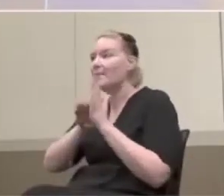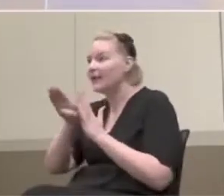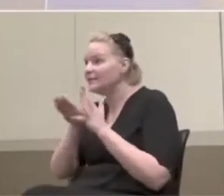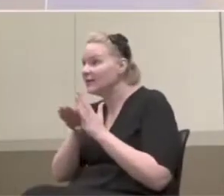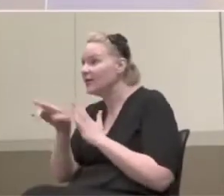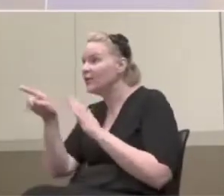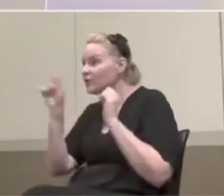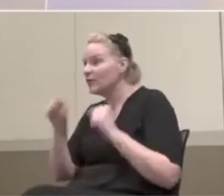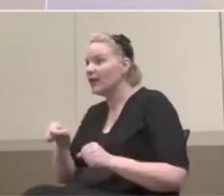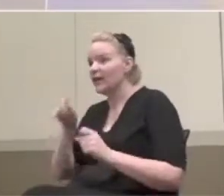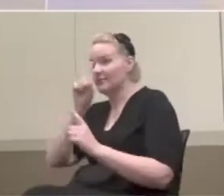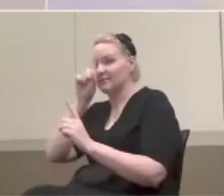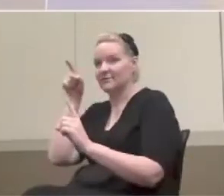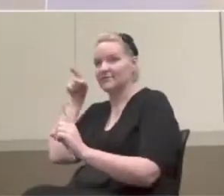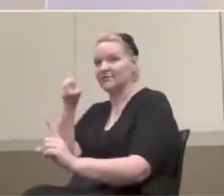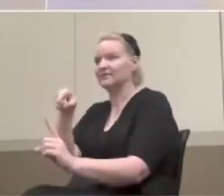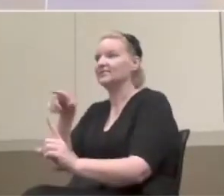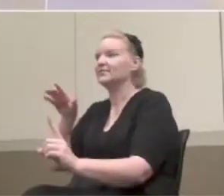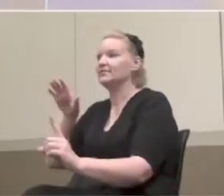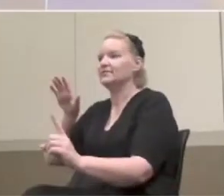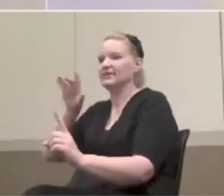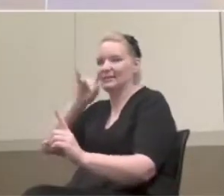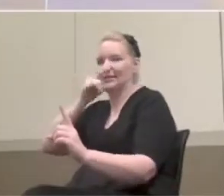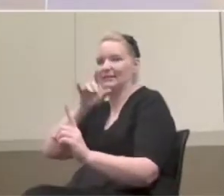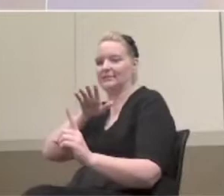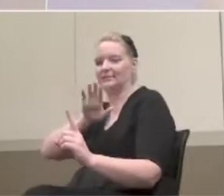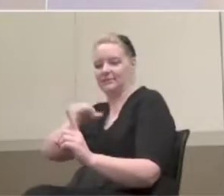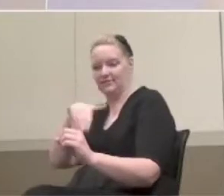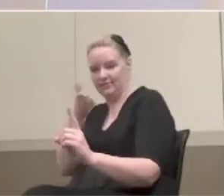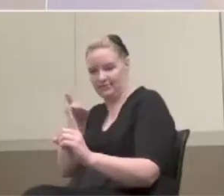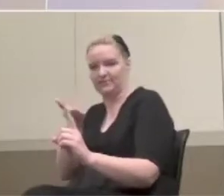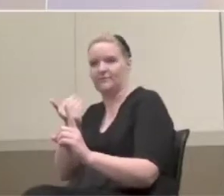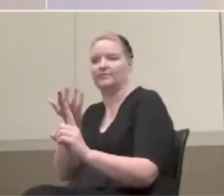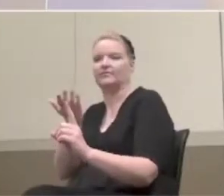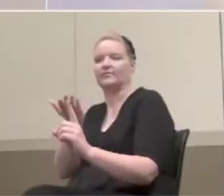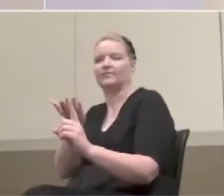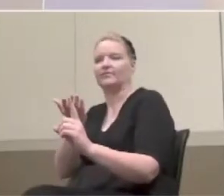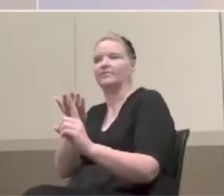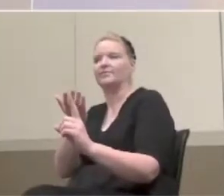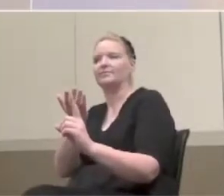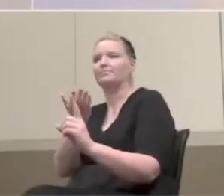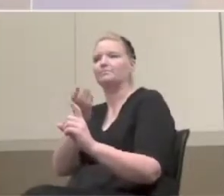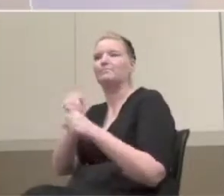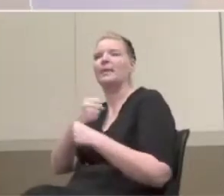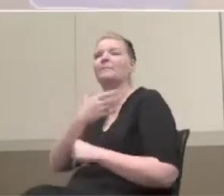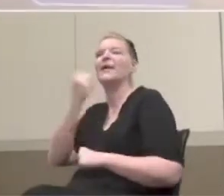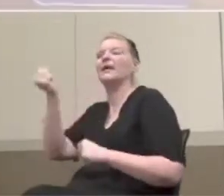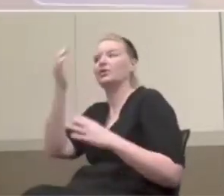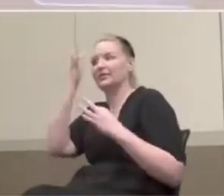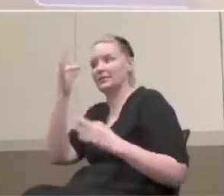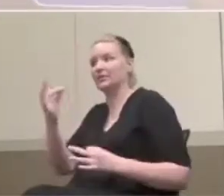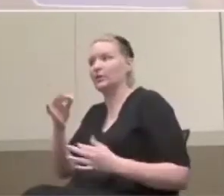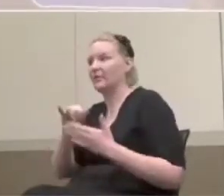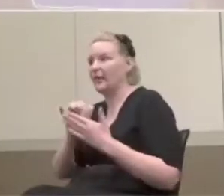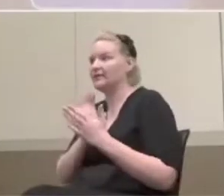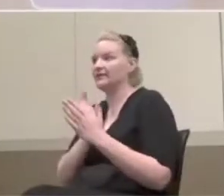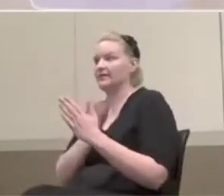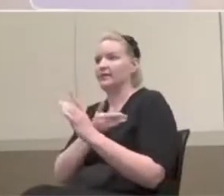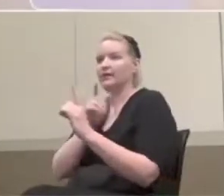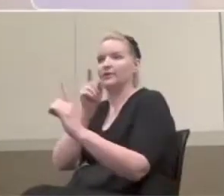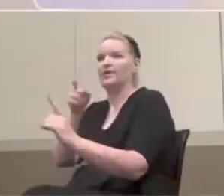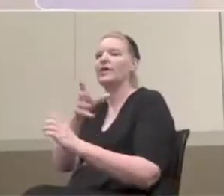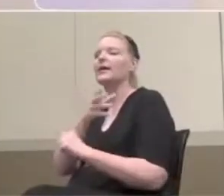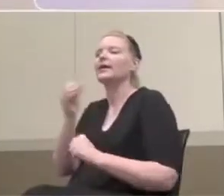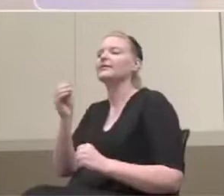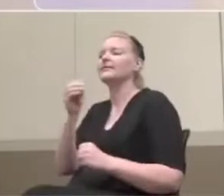target kids and being able to get them to eventually make better decisions, which is what our goal is. And the